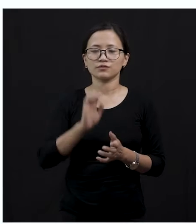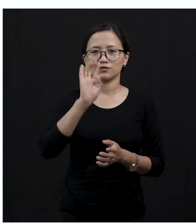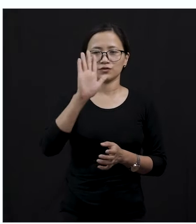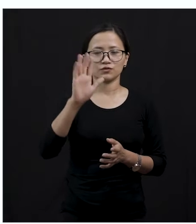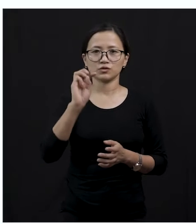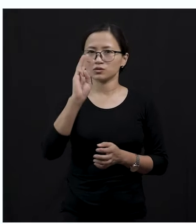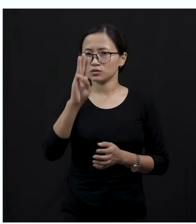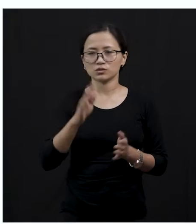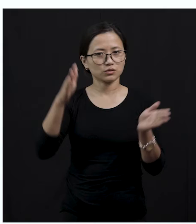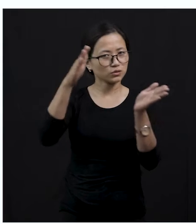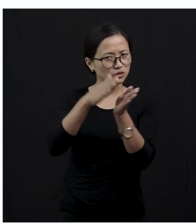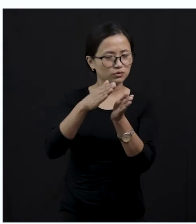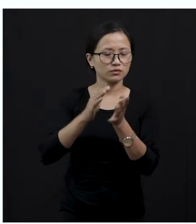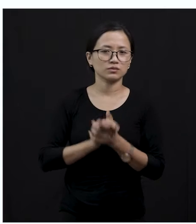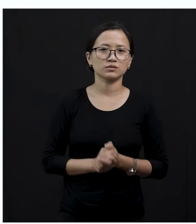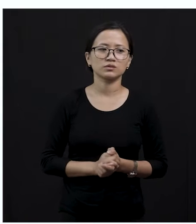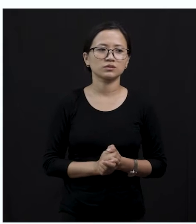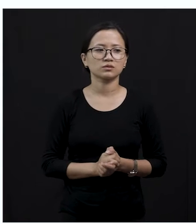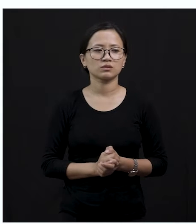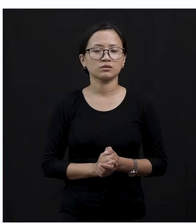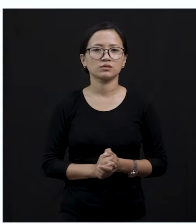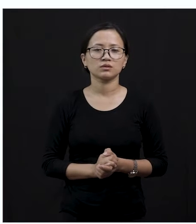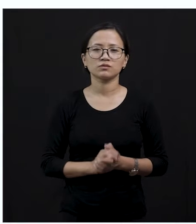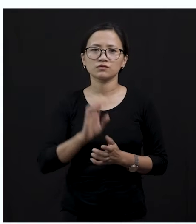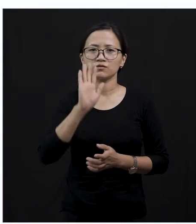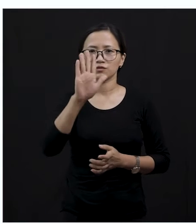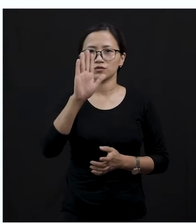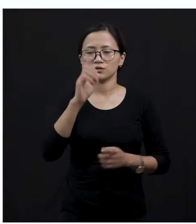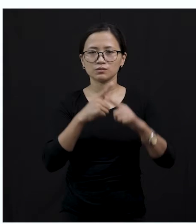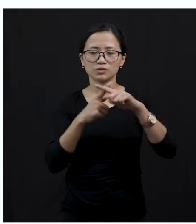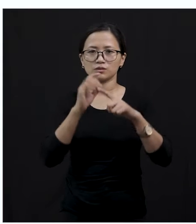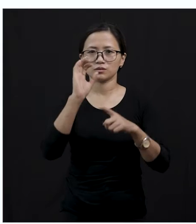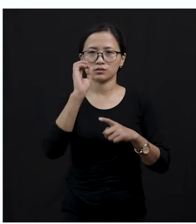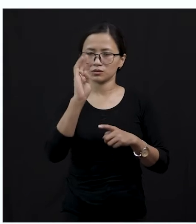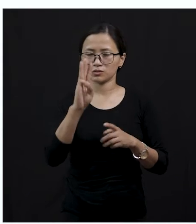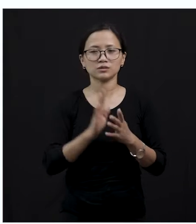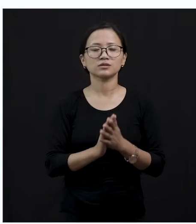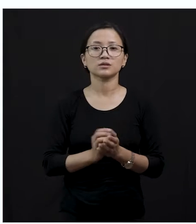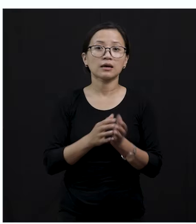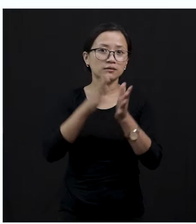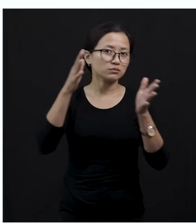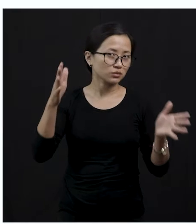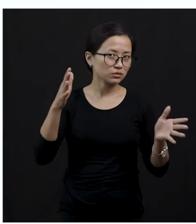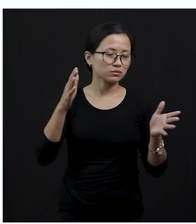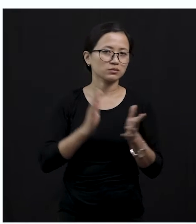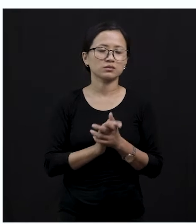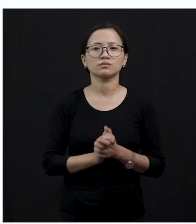form. All right, 50 plus 3 is the expanded form